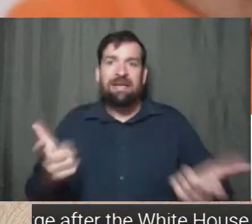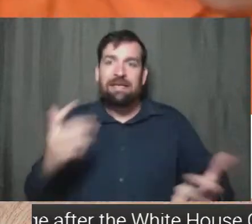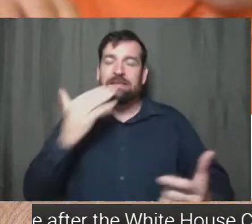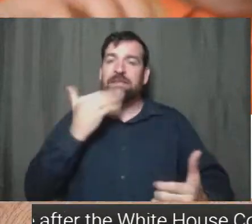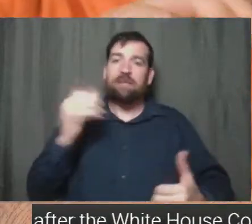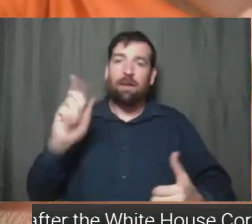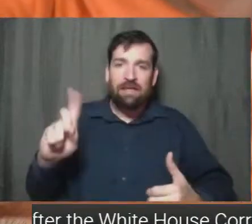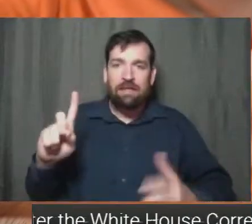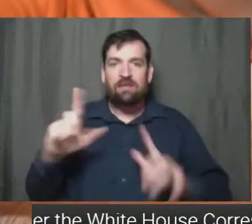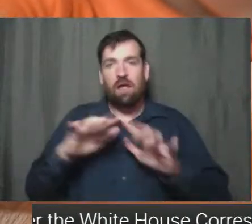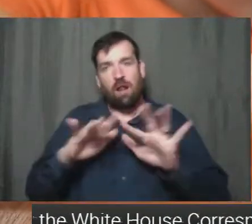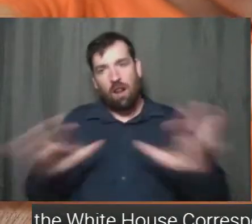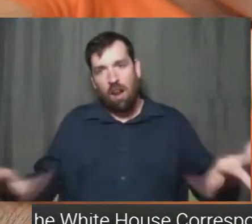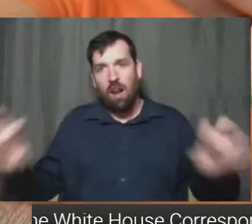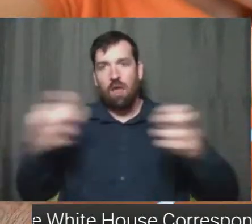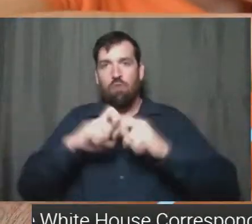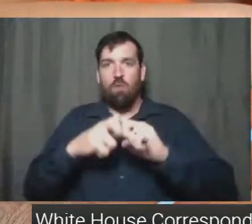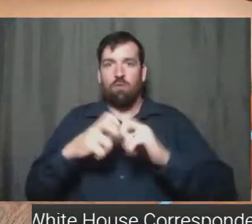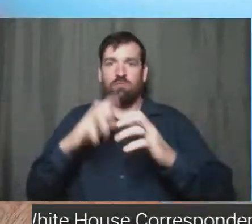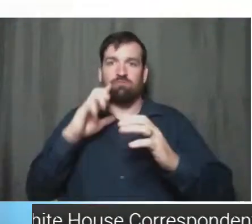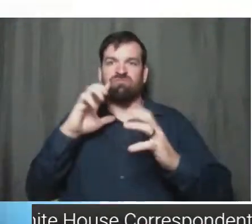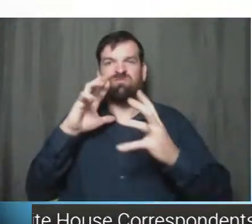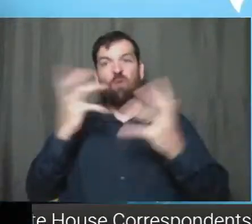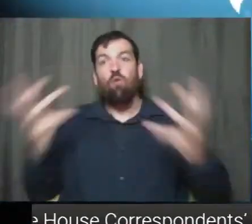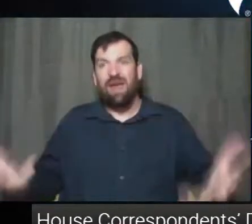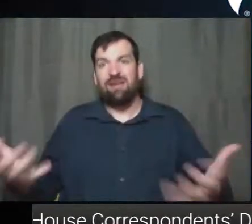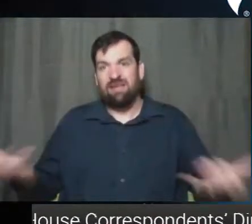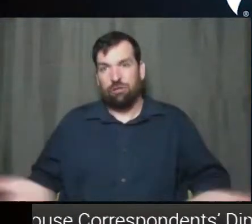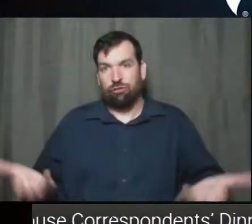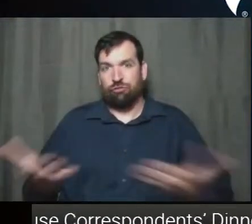problems that we're seeing with overweight in our country.